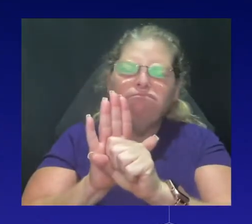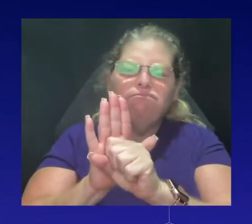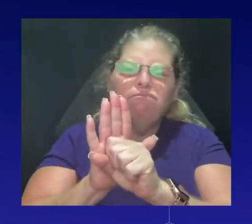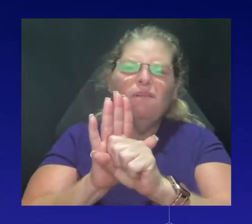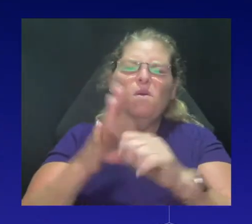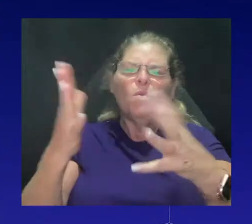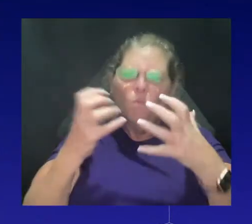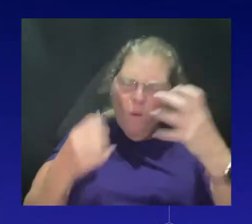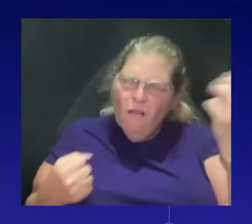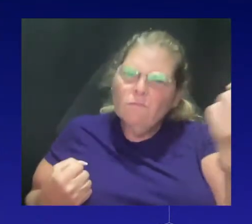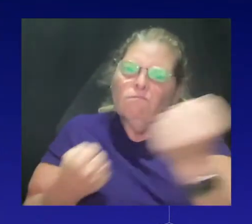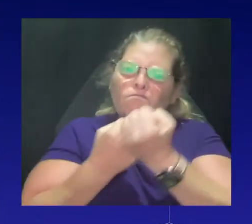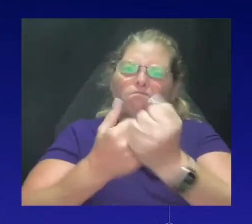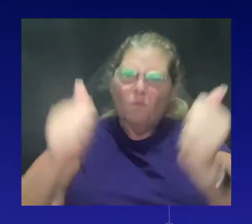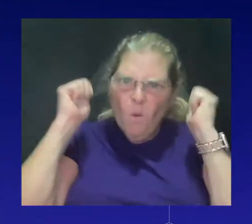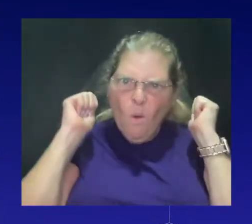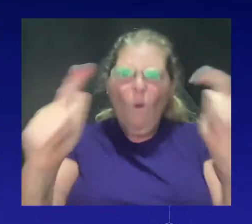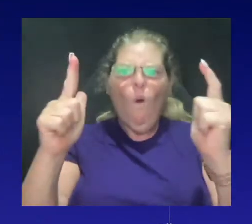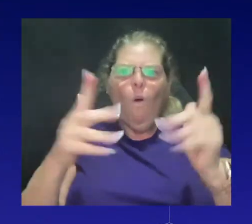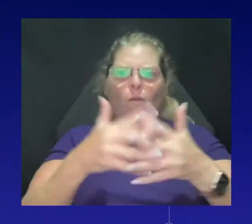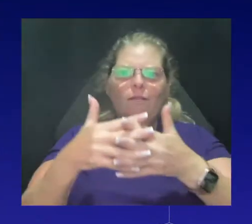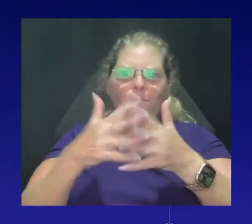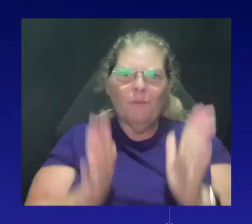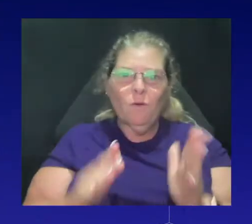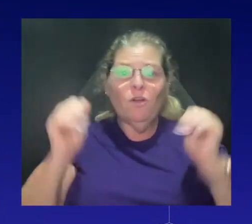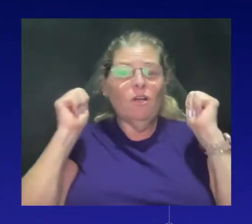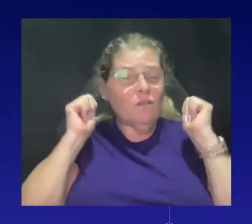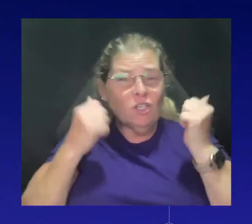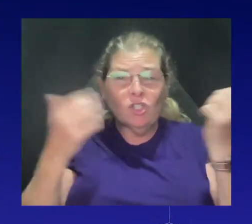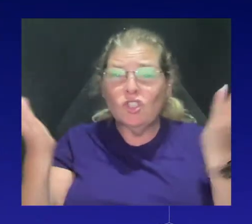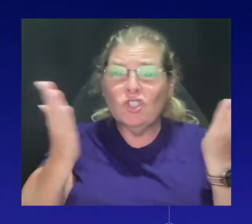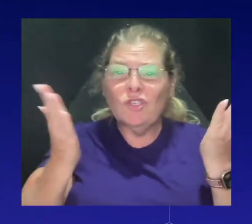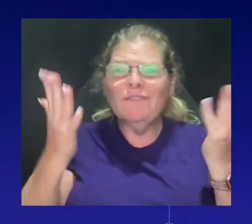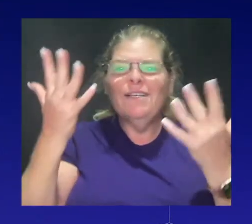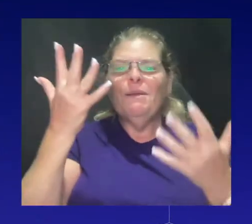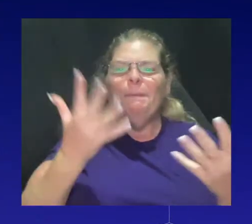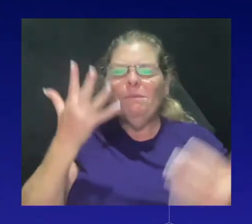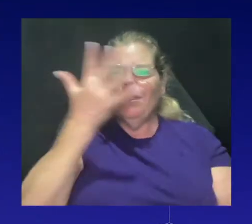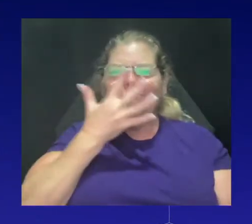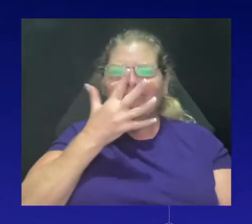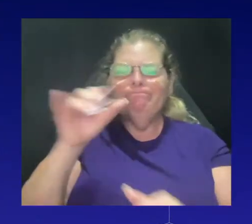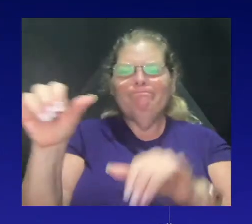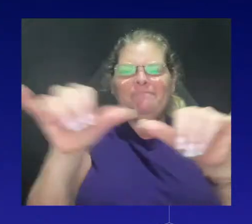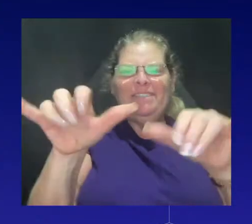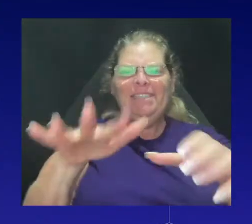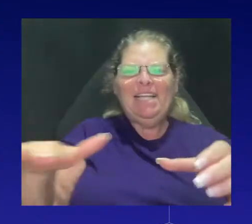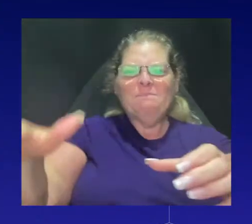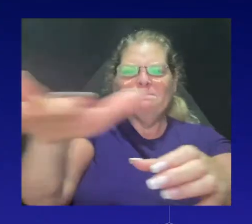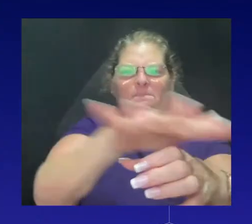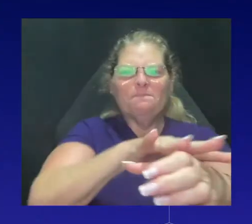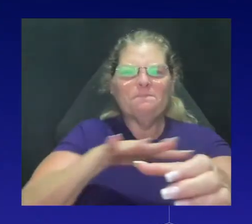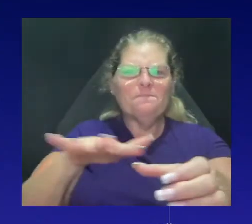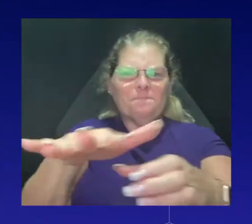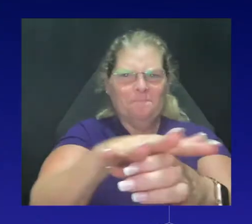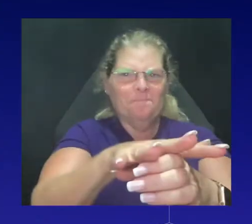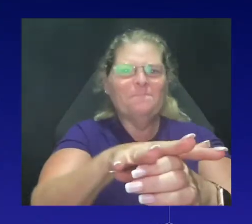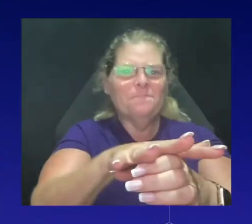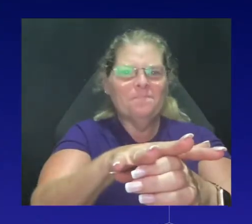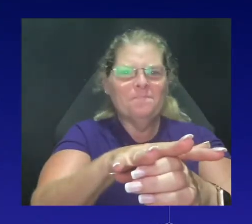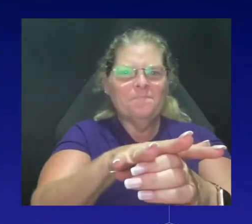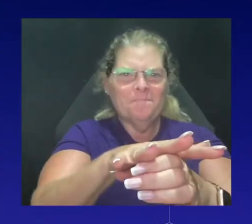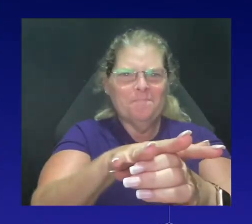Americans and that we serve them with the people that look like them. And so it is in